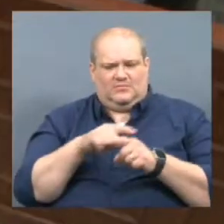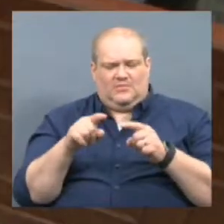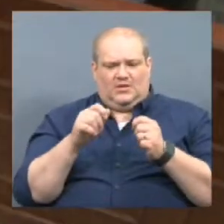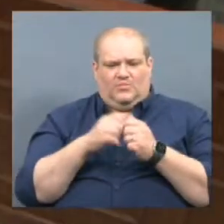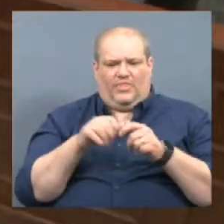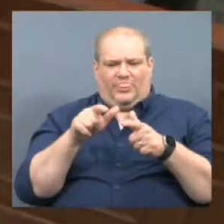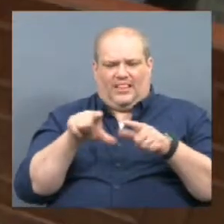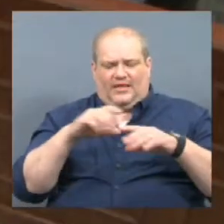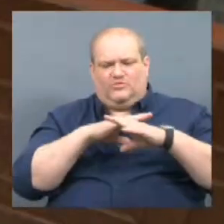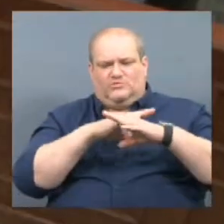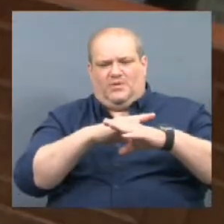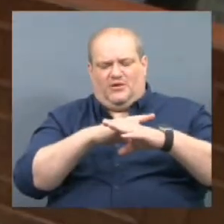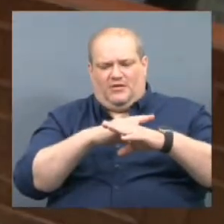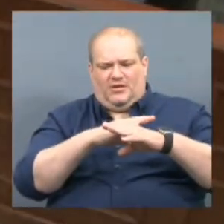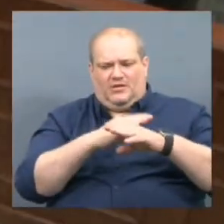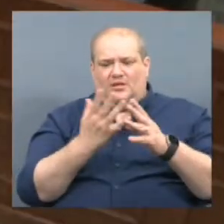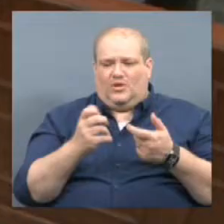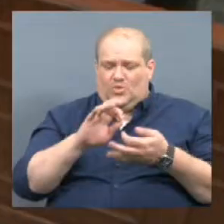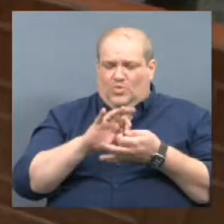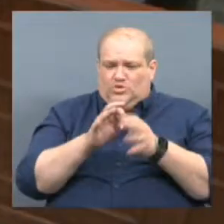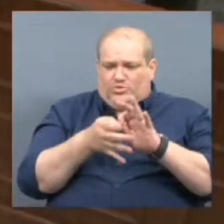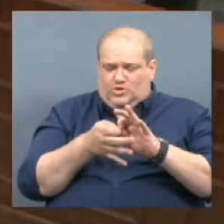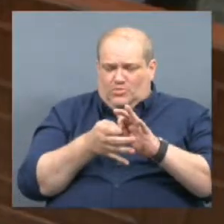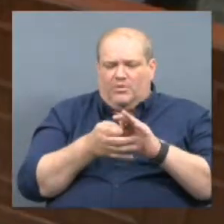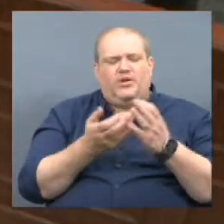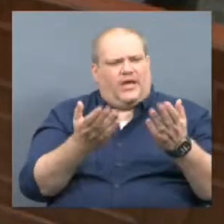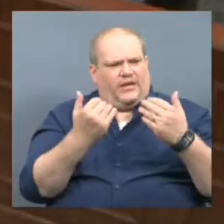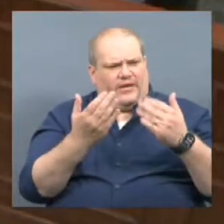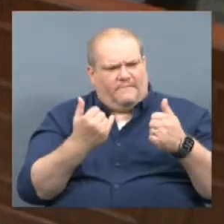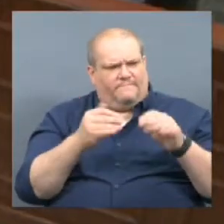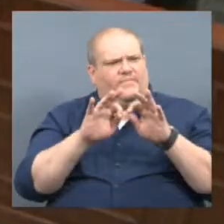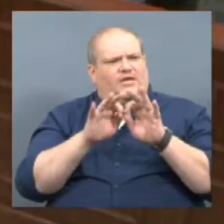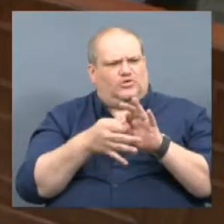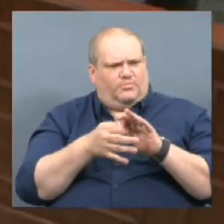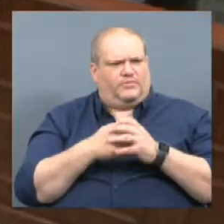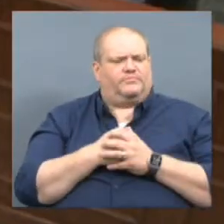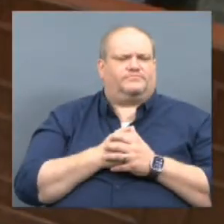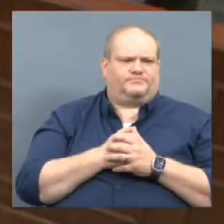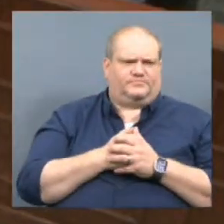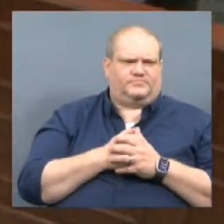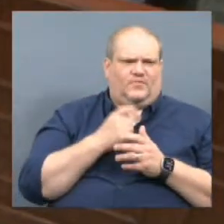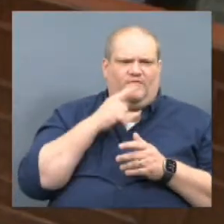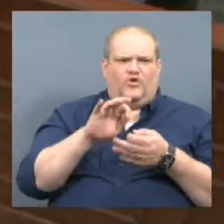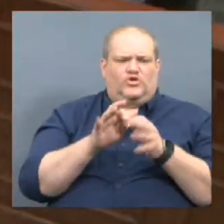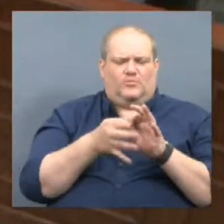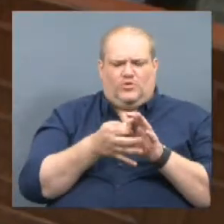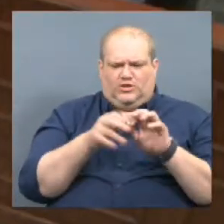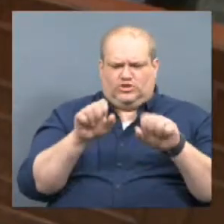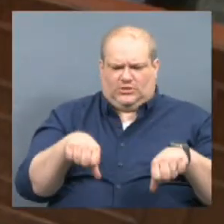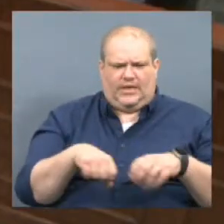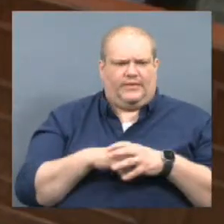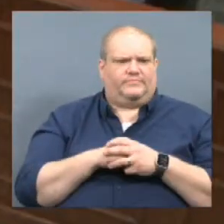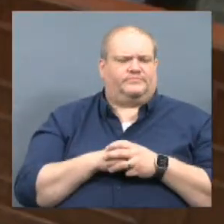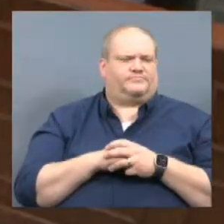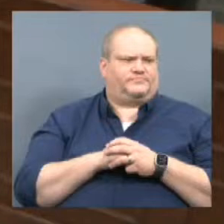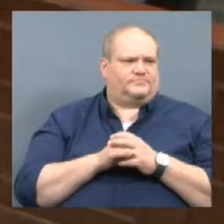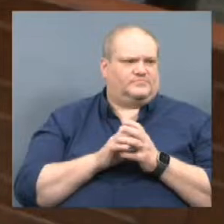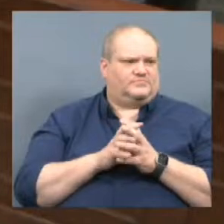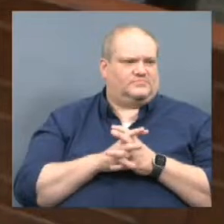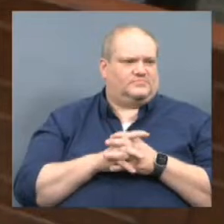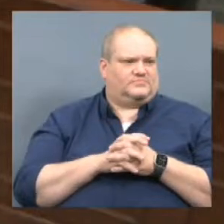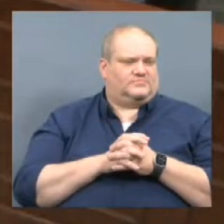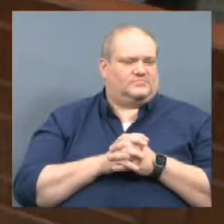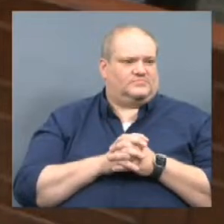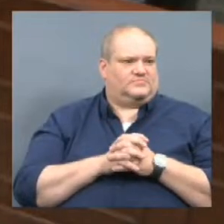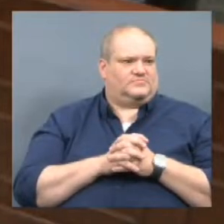language barrier. She you wanna needs to come up interpret? to the Yeah, podium, you can come up please. come up with them for interpretation. I